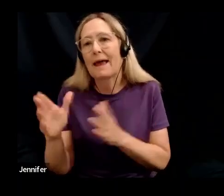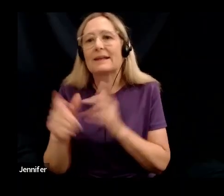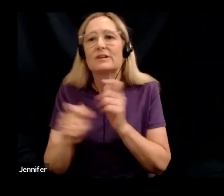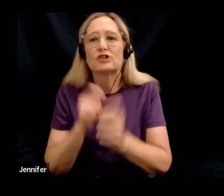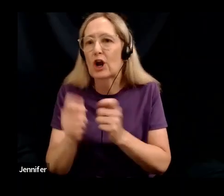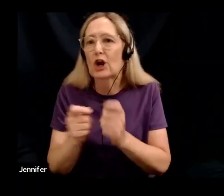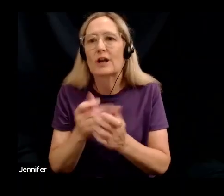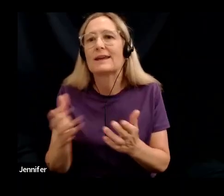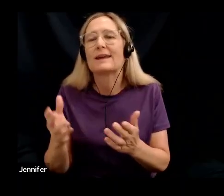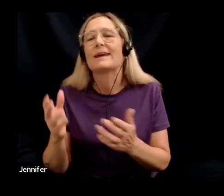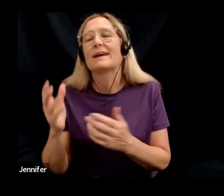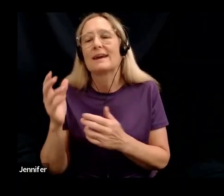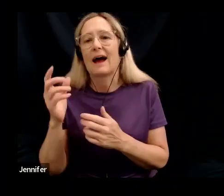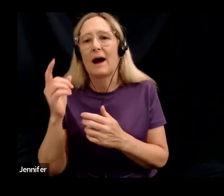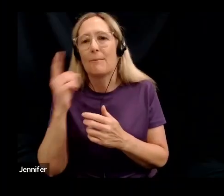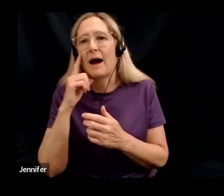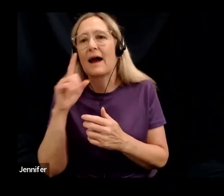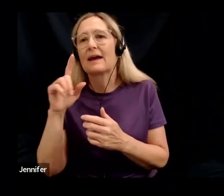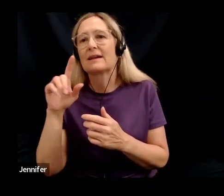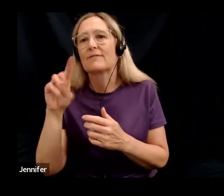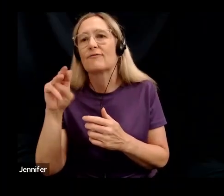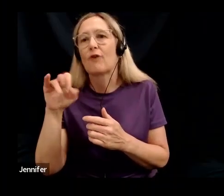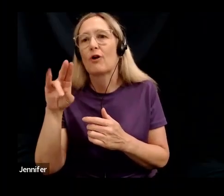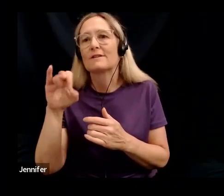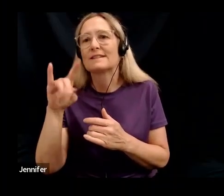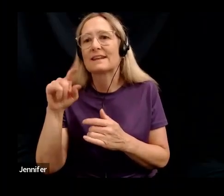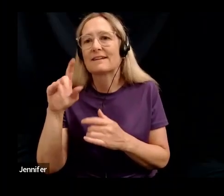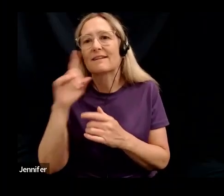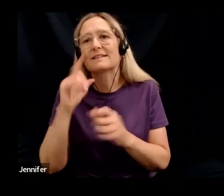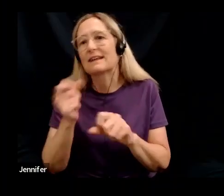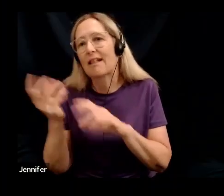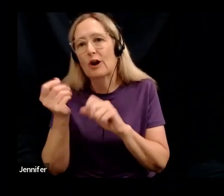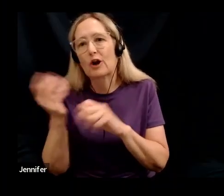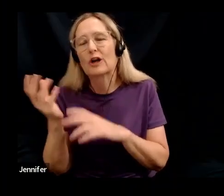process, and mindful decluttering. You can visit